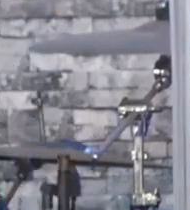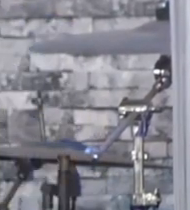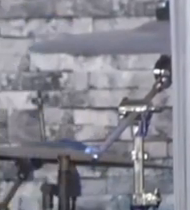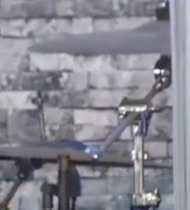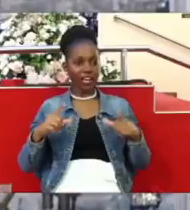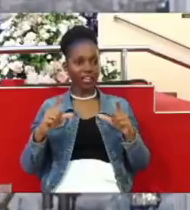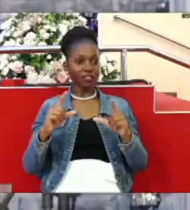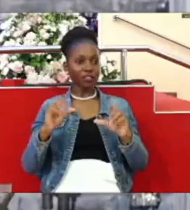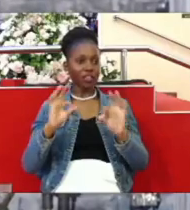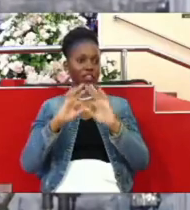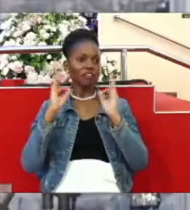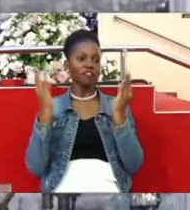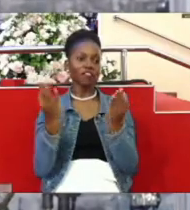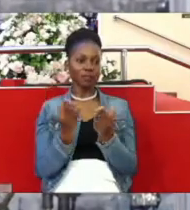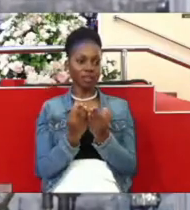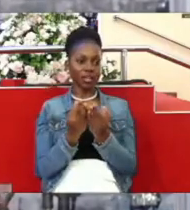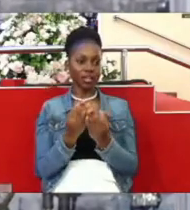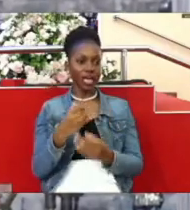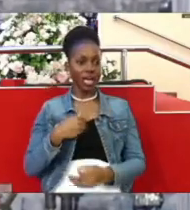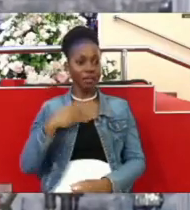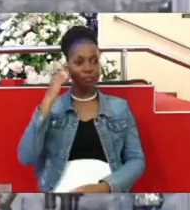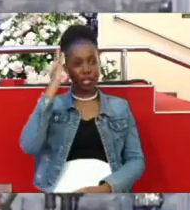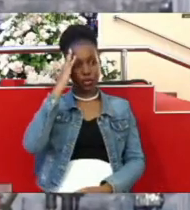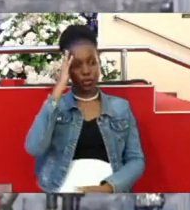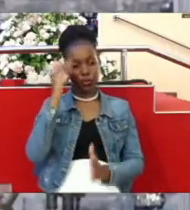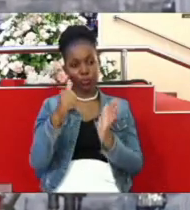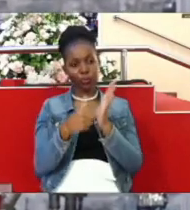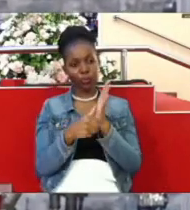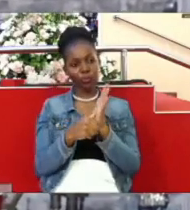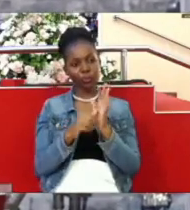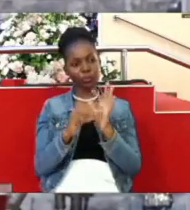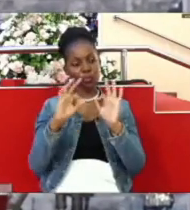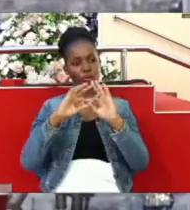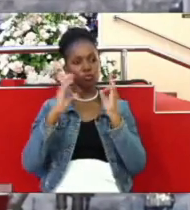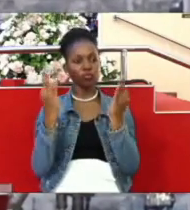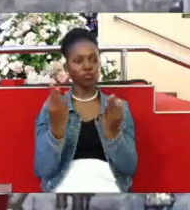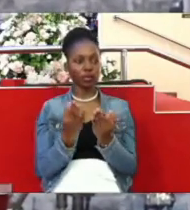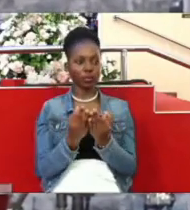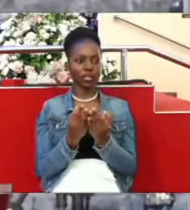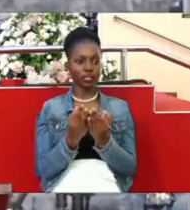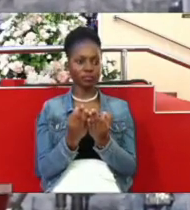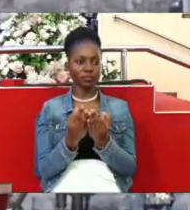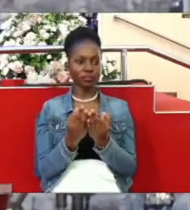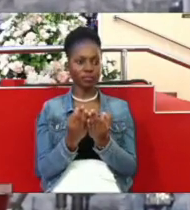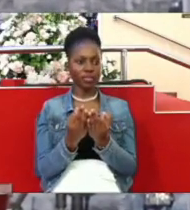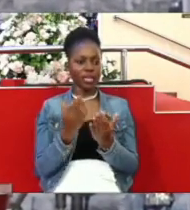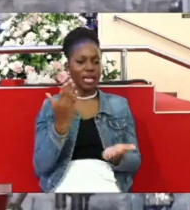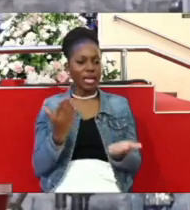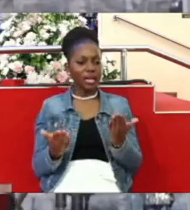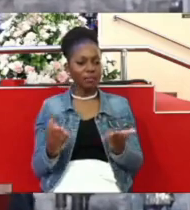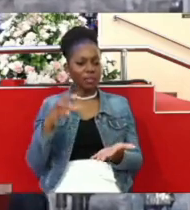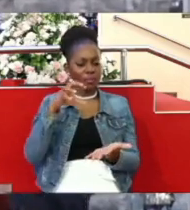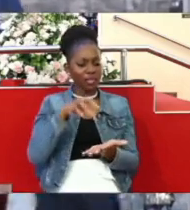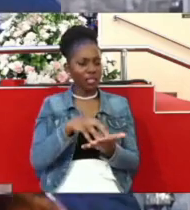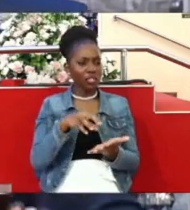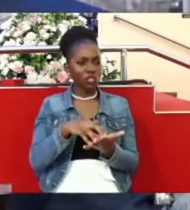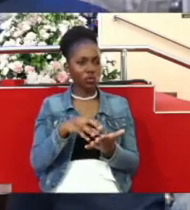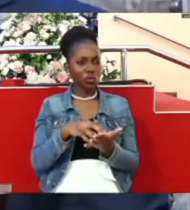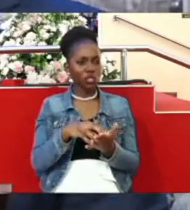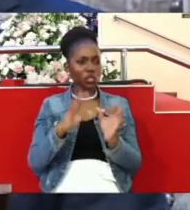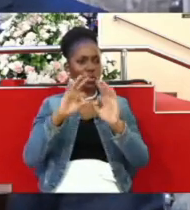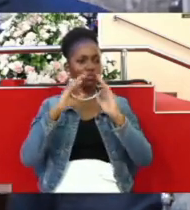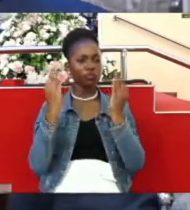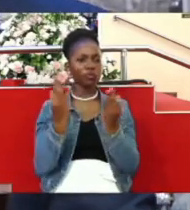naishi na jamaa zangu. And maybe because of that situation, that house, you feel you cannot no longer stay in there.